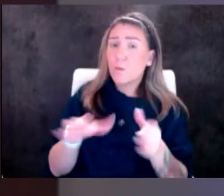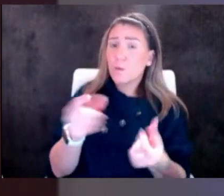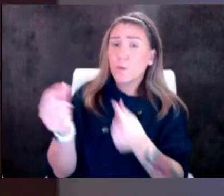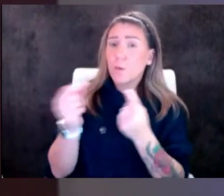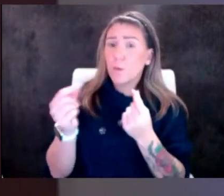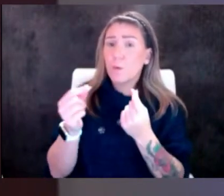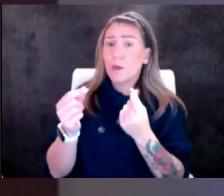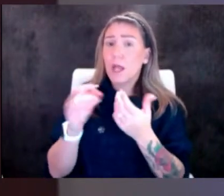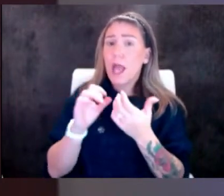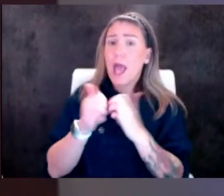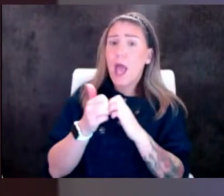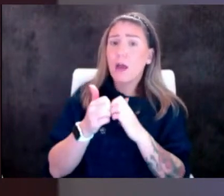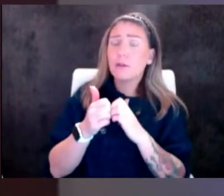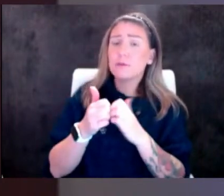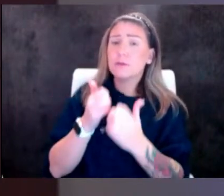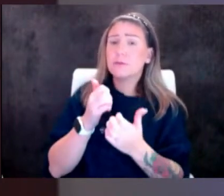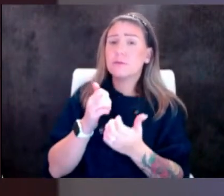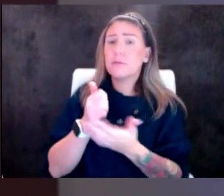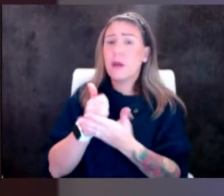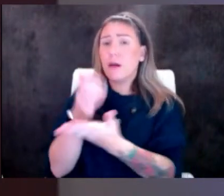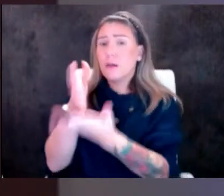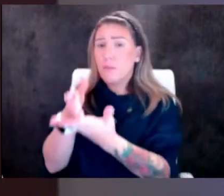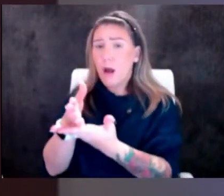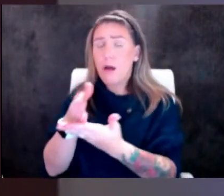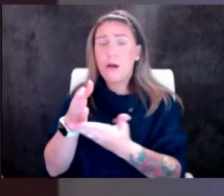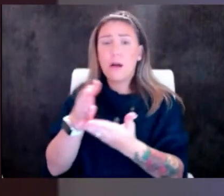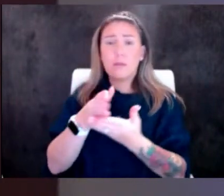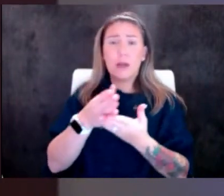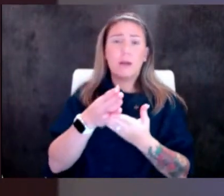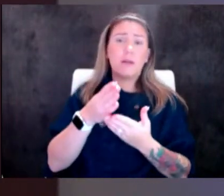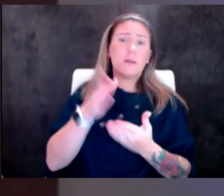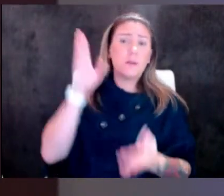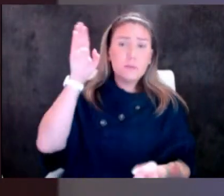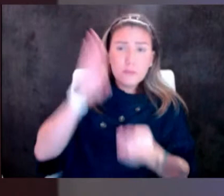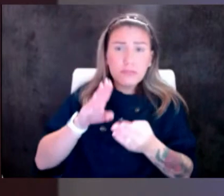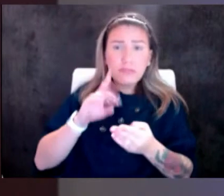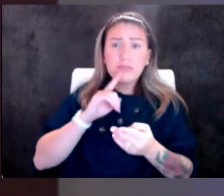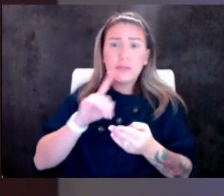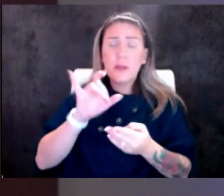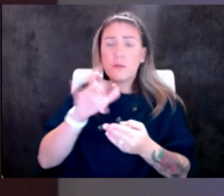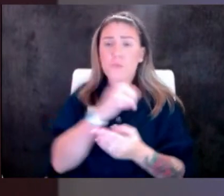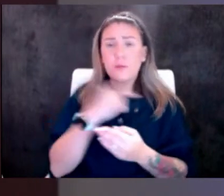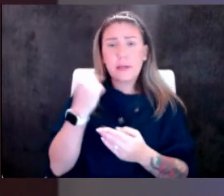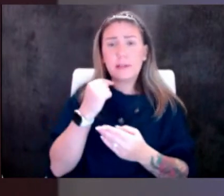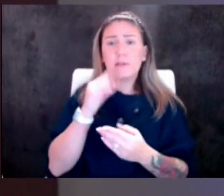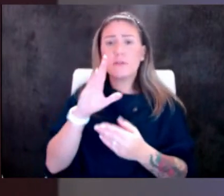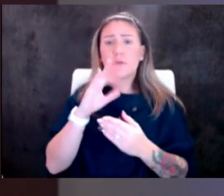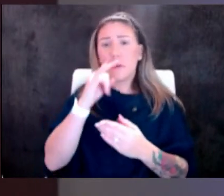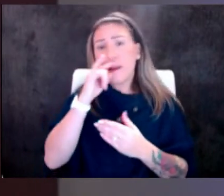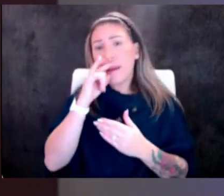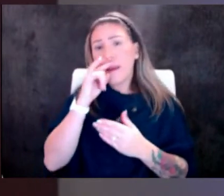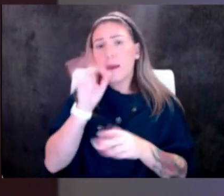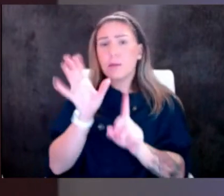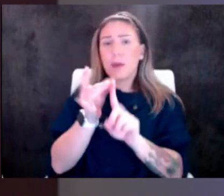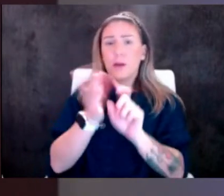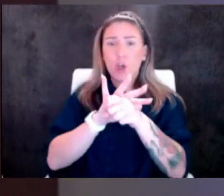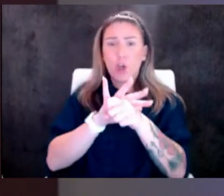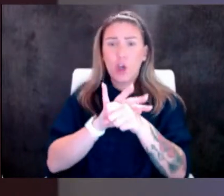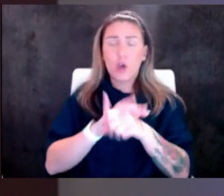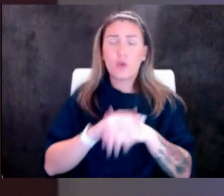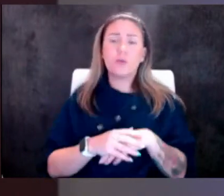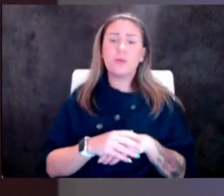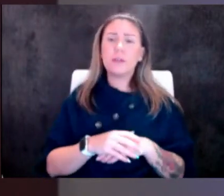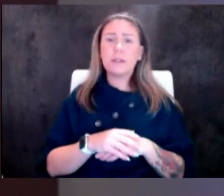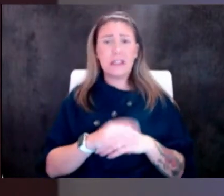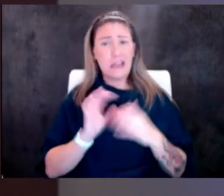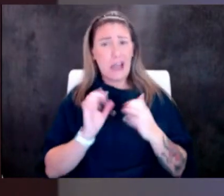mitigation strategies that reduce the risk of your child picking up, of getting COVID, balanced with how are they doing at